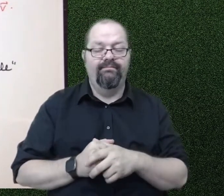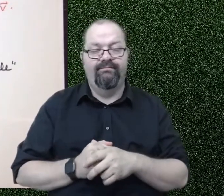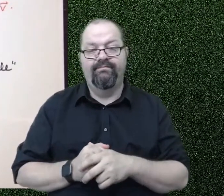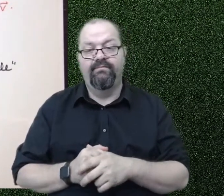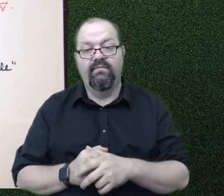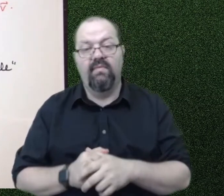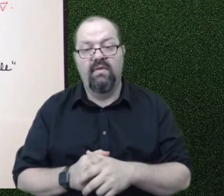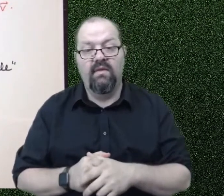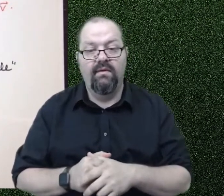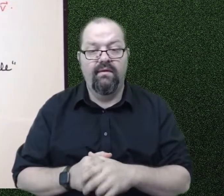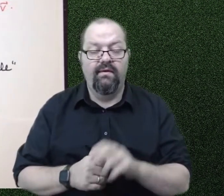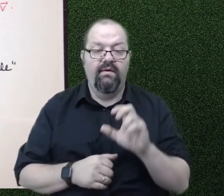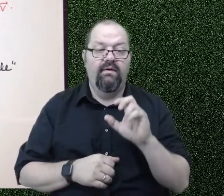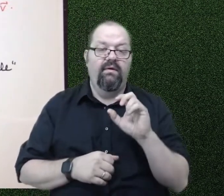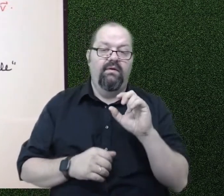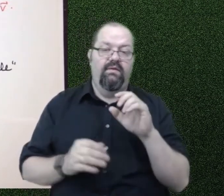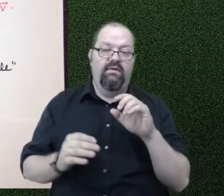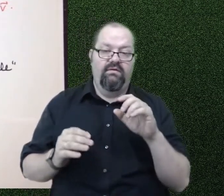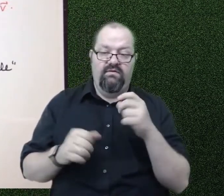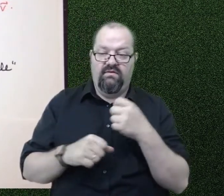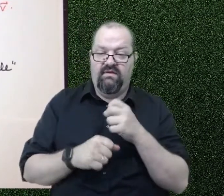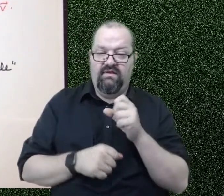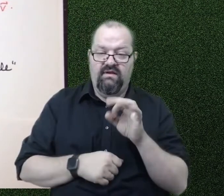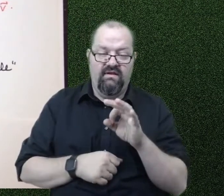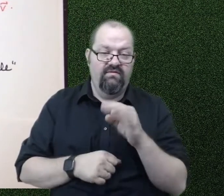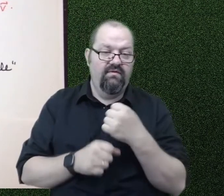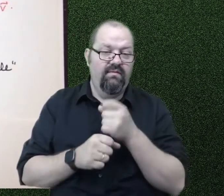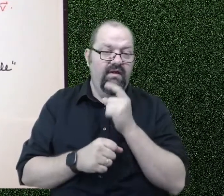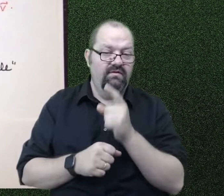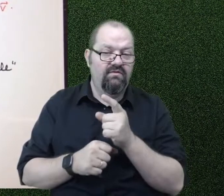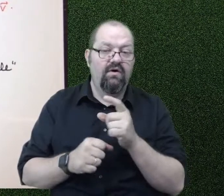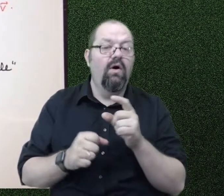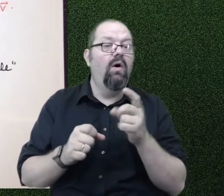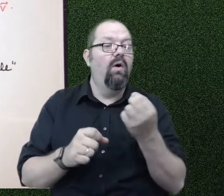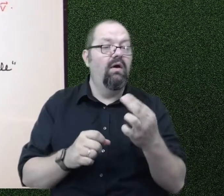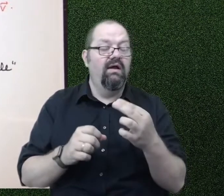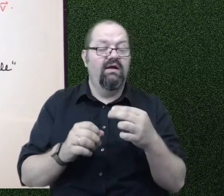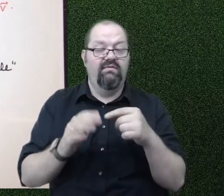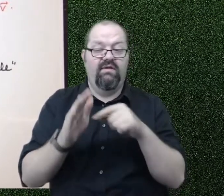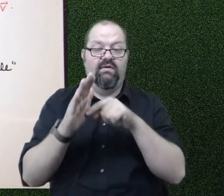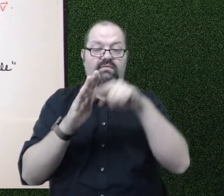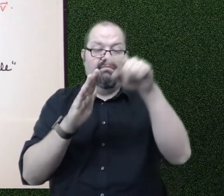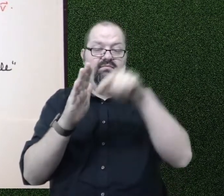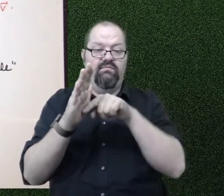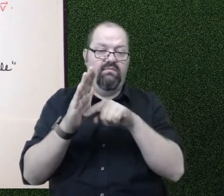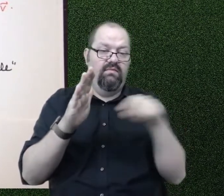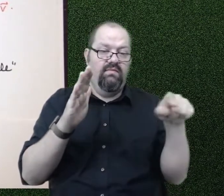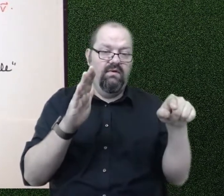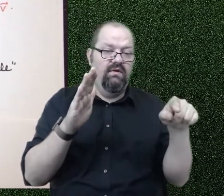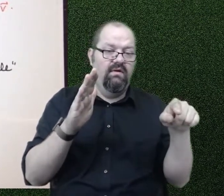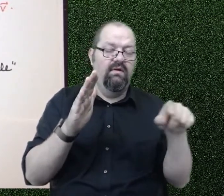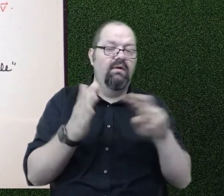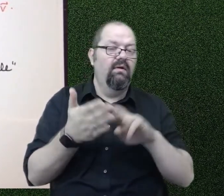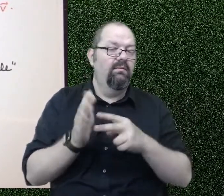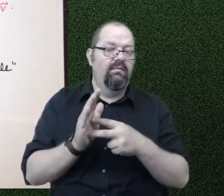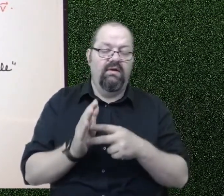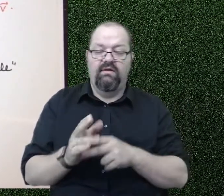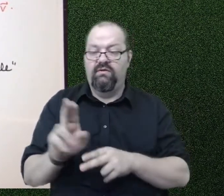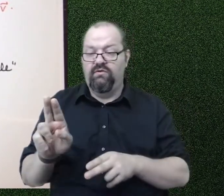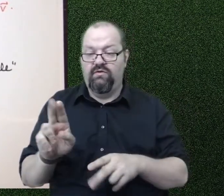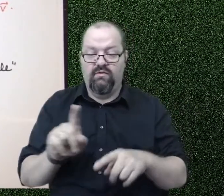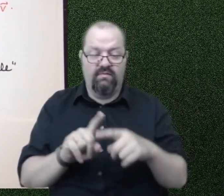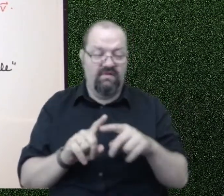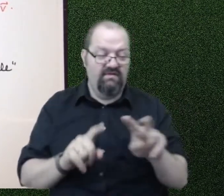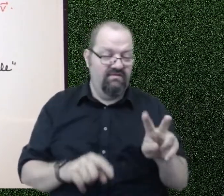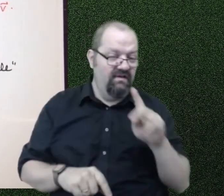those arrowheads were at the same location, or if both tails were at the same location like they are here, like U plus V is not that diagonal, it's